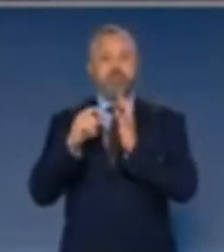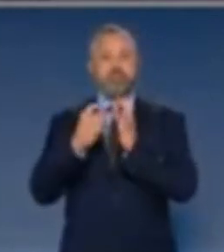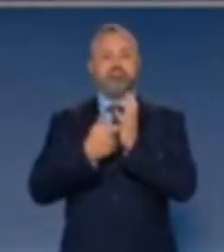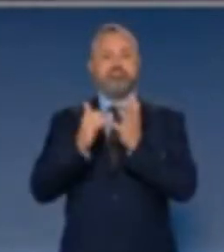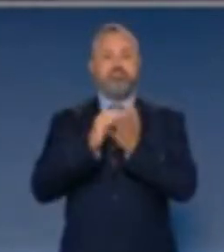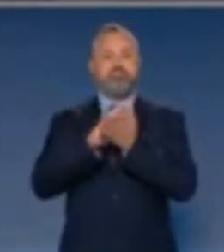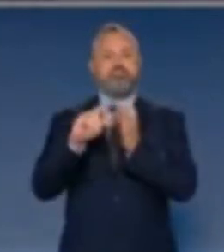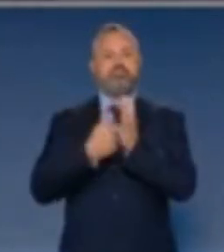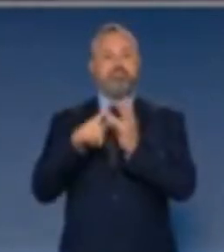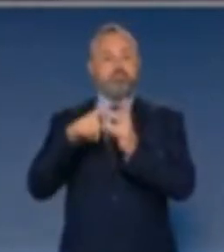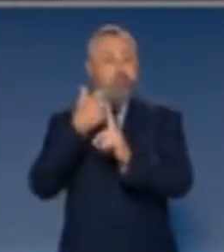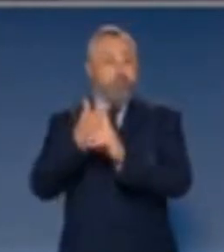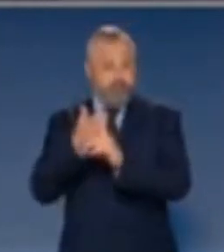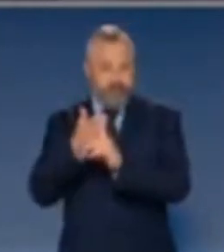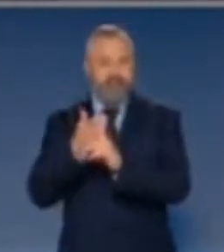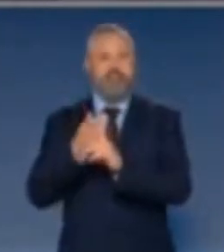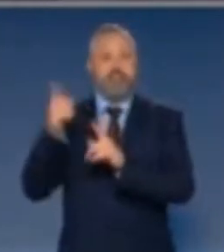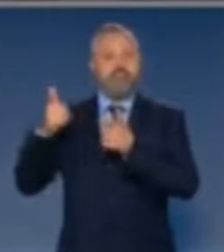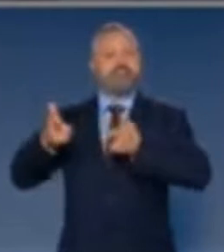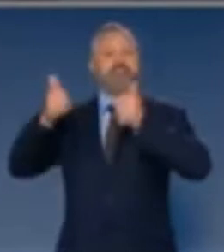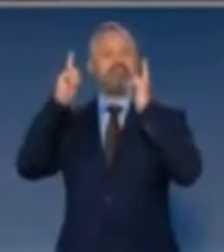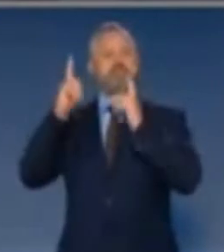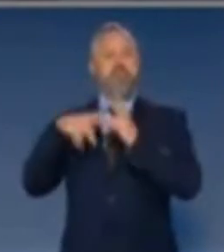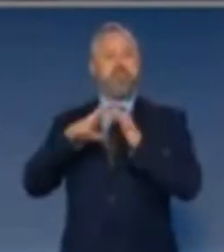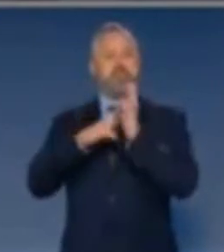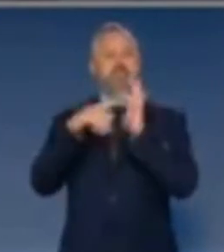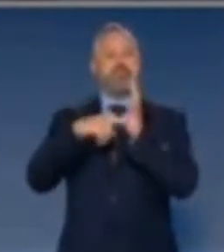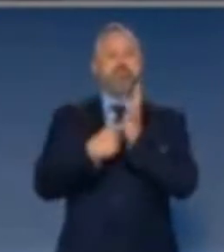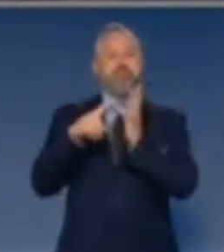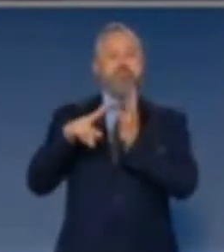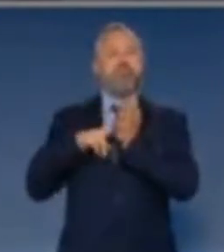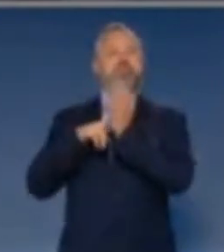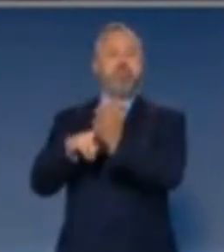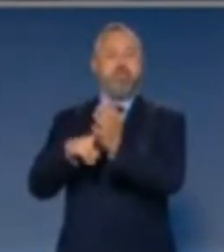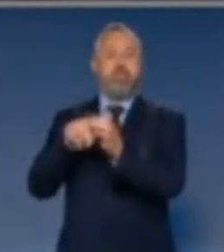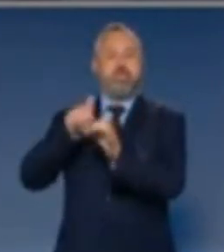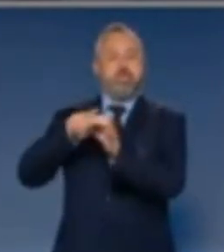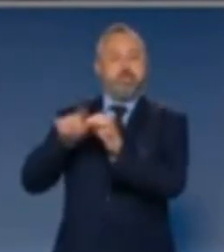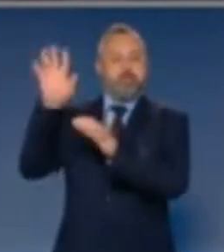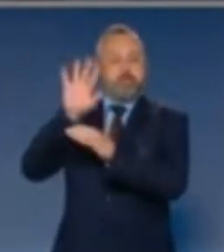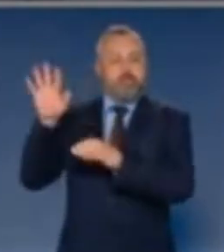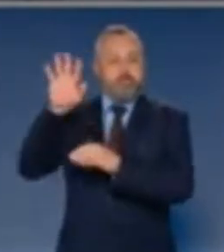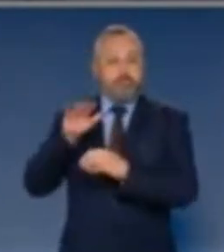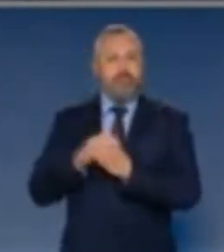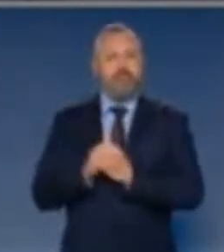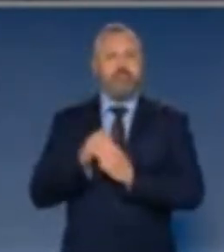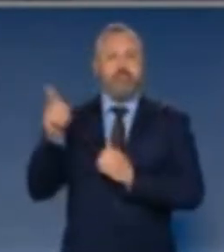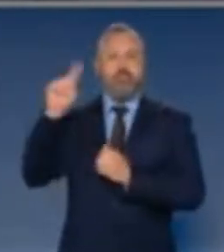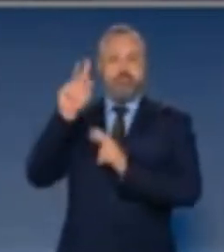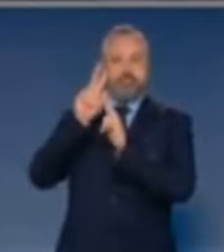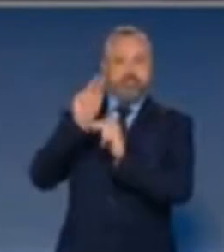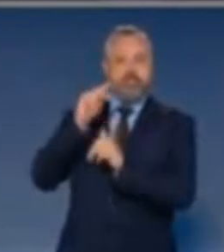who is the Chief Medical Officer of Metro North in Queensland. She's overseeing the care of the two patients,